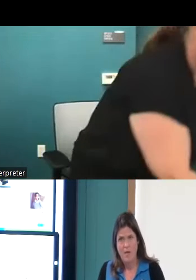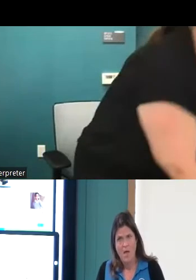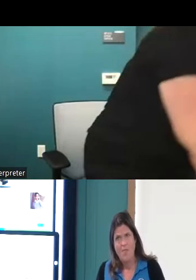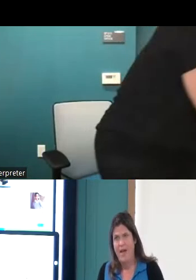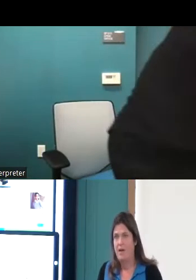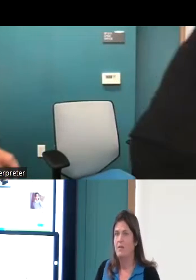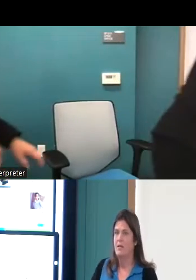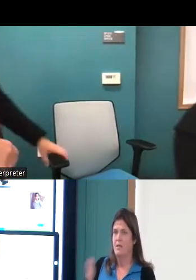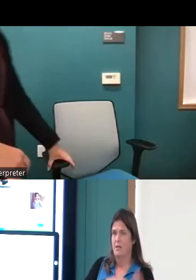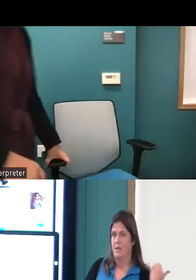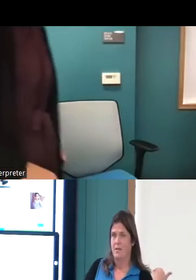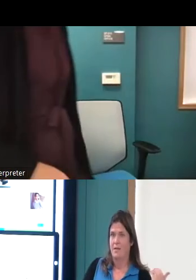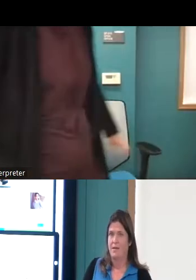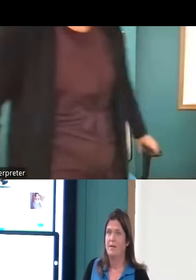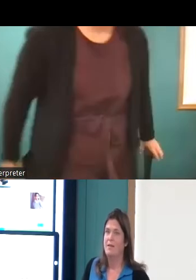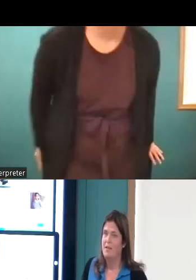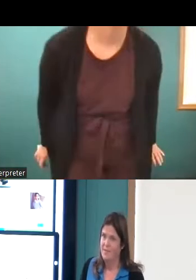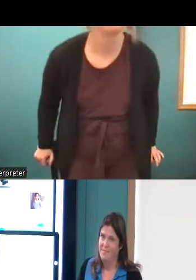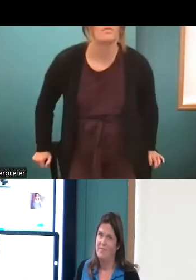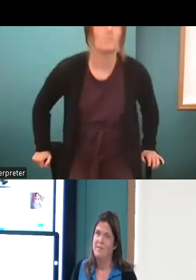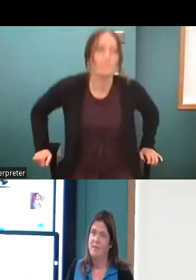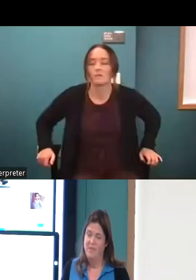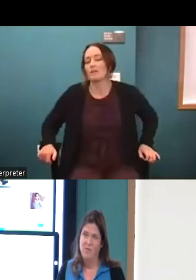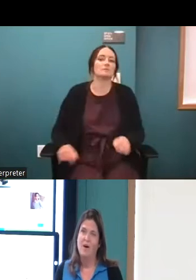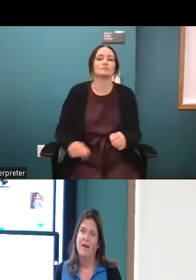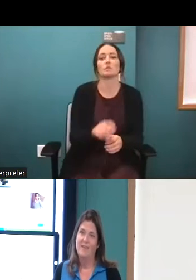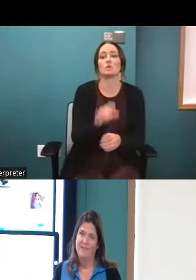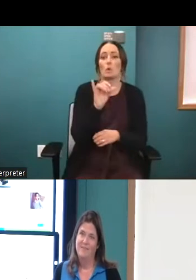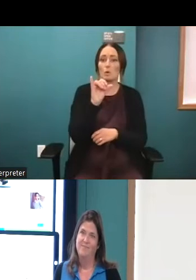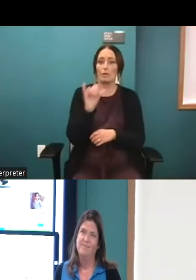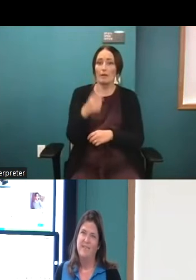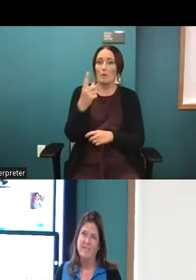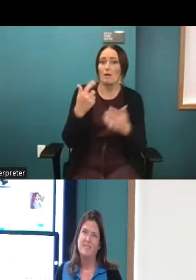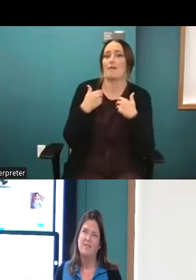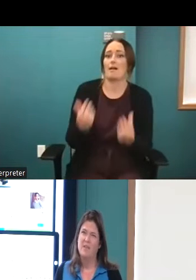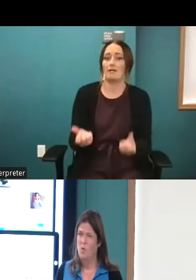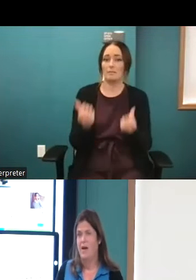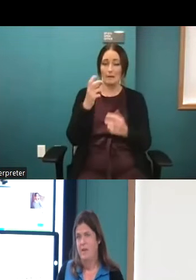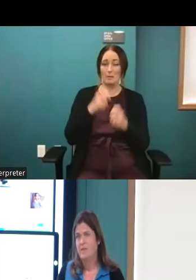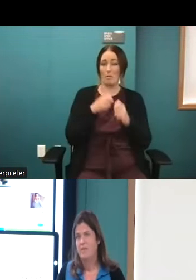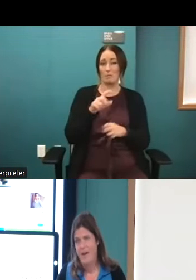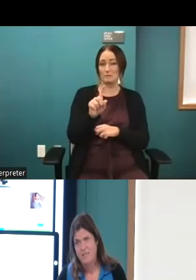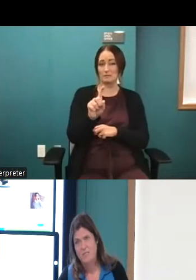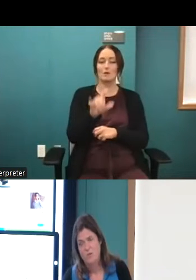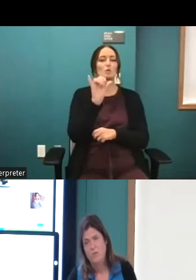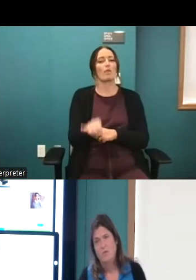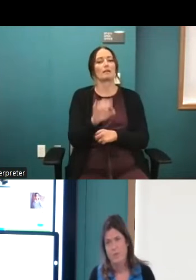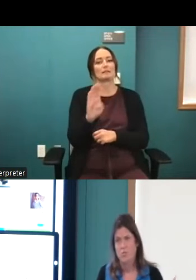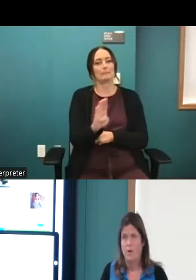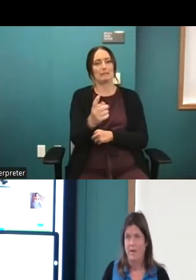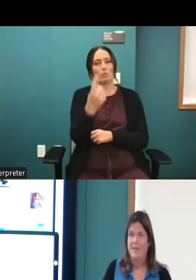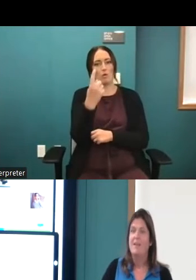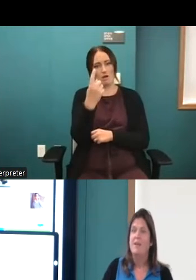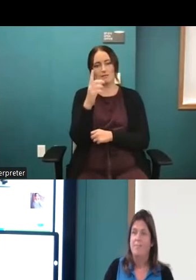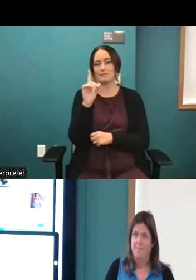Because some of our kids have had to be explanted and reimplanted. The V1, so that's the V1 device. So okay, the so